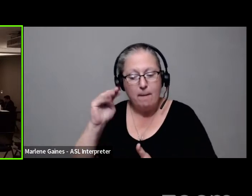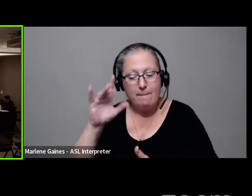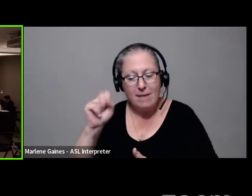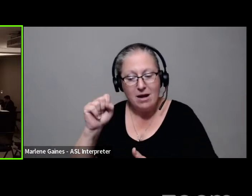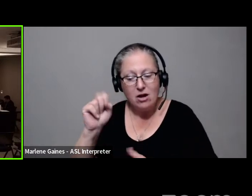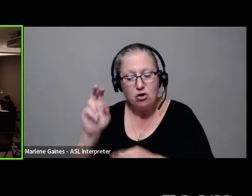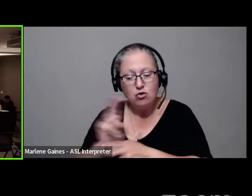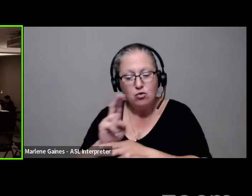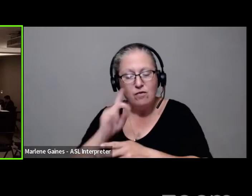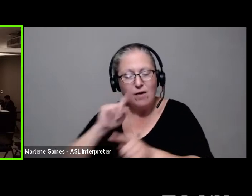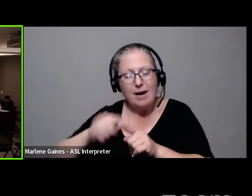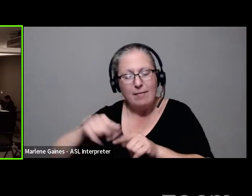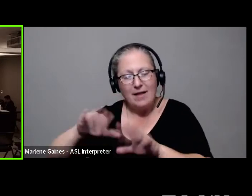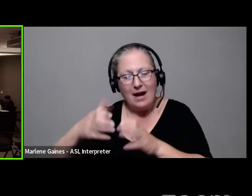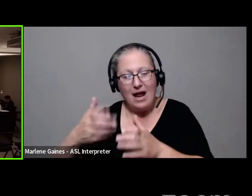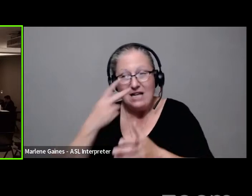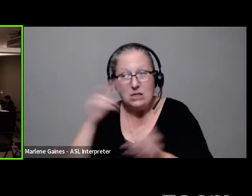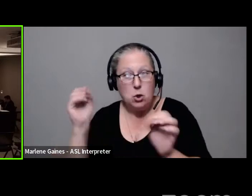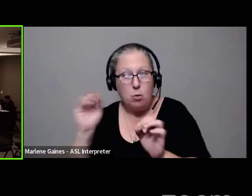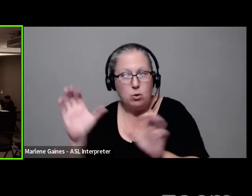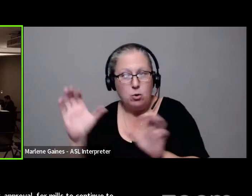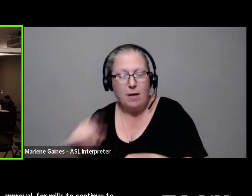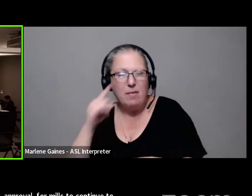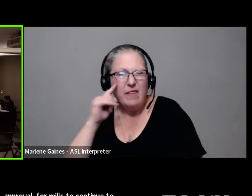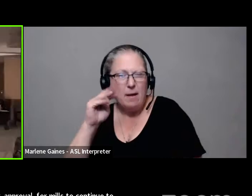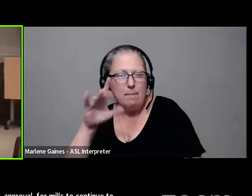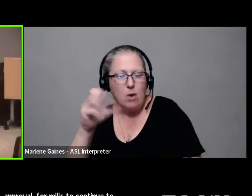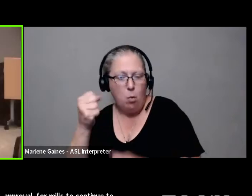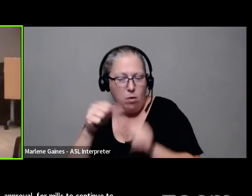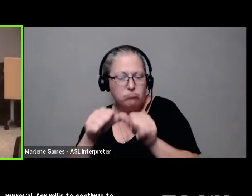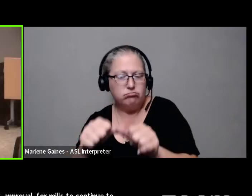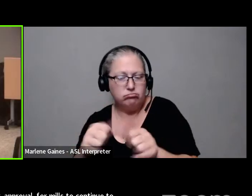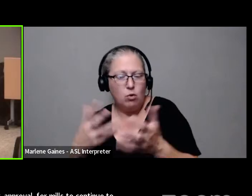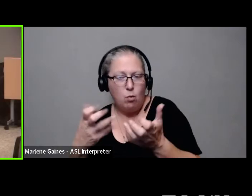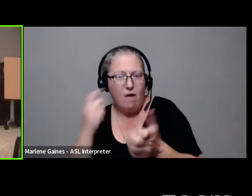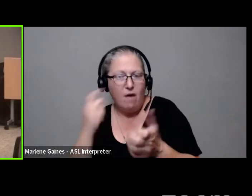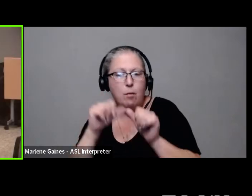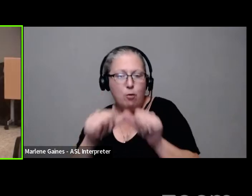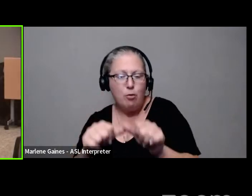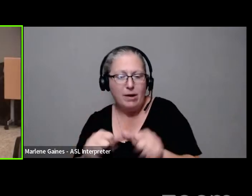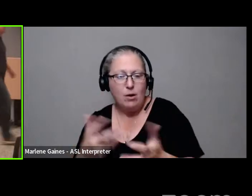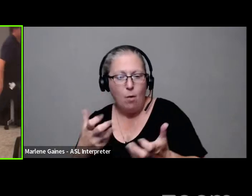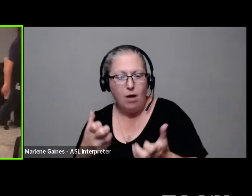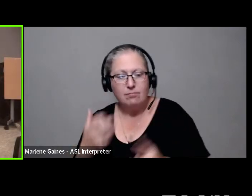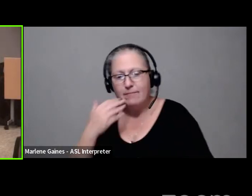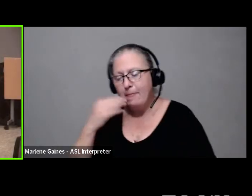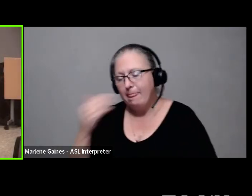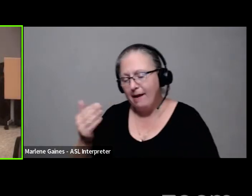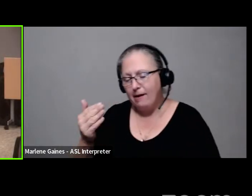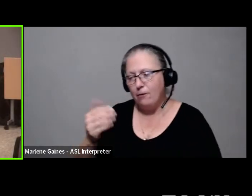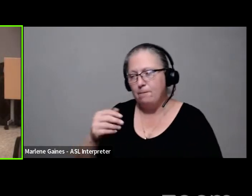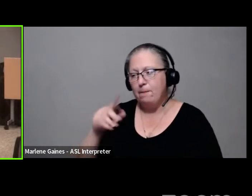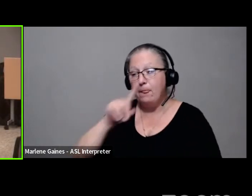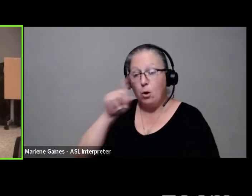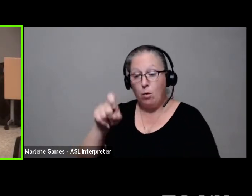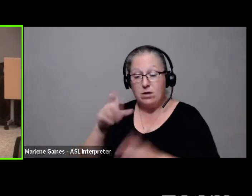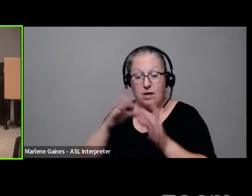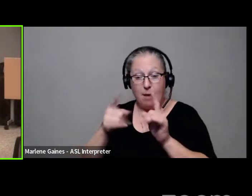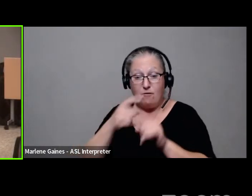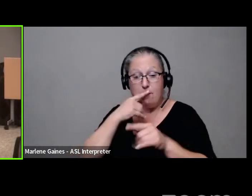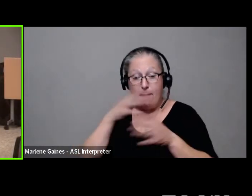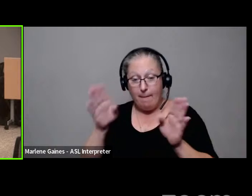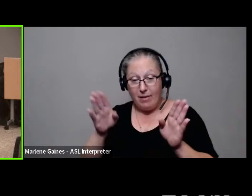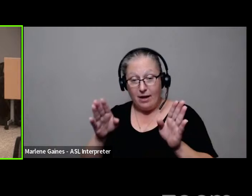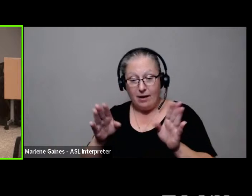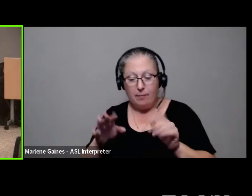continue to implement this class. We don't see anybody else doing it, but we think Mills certainly wants to continue doing it as a permanent class. Thank you. Okay, questions or comments from the